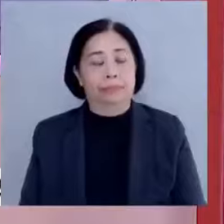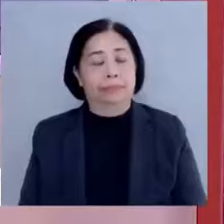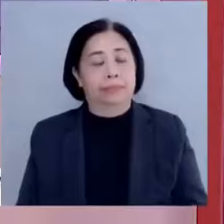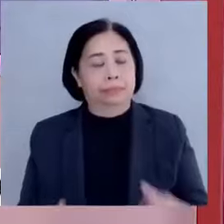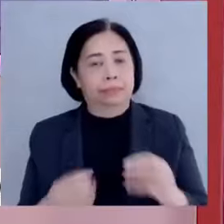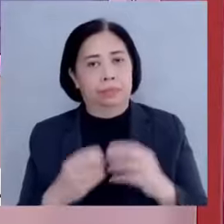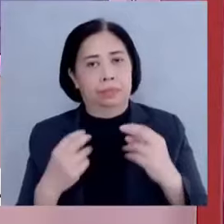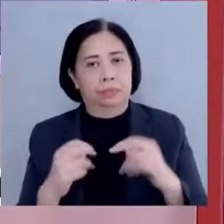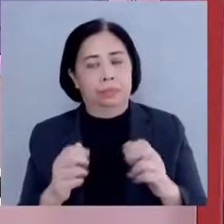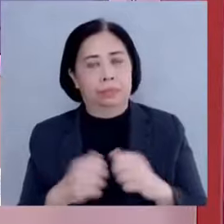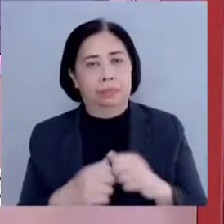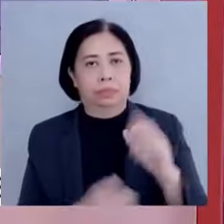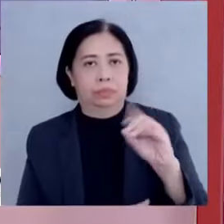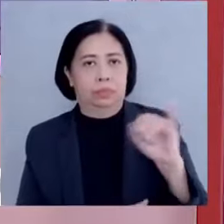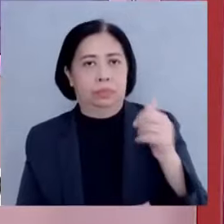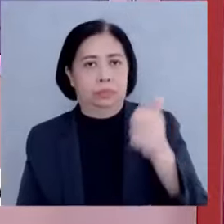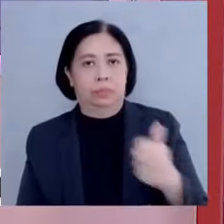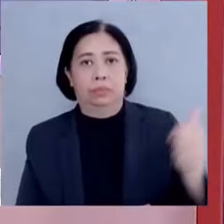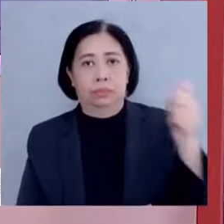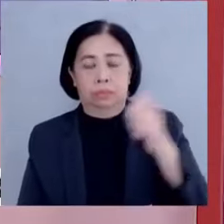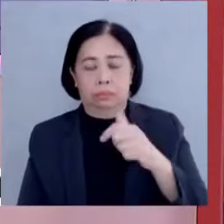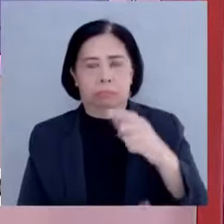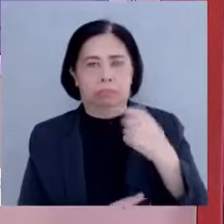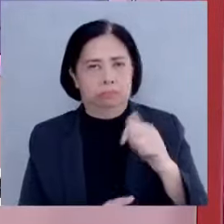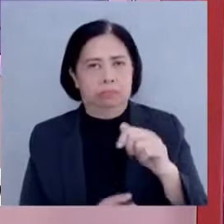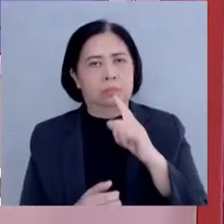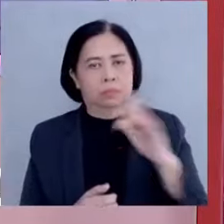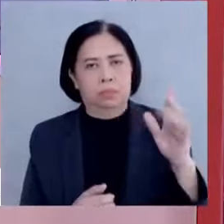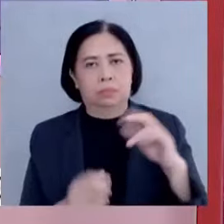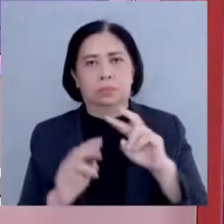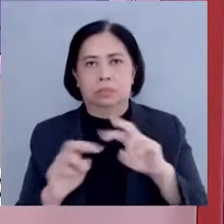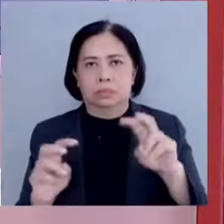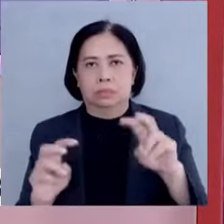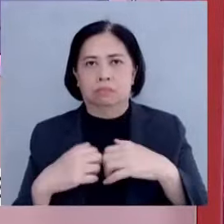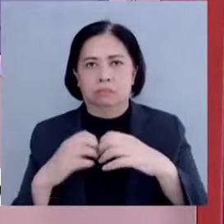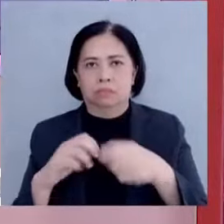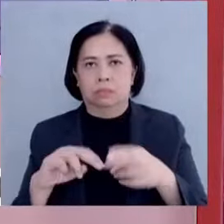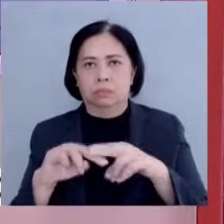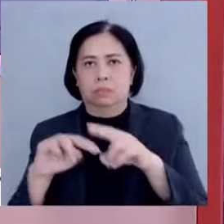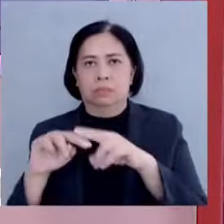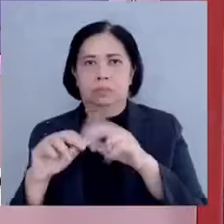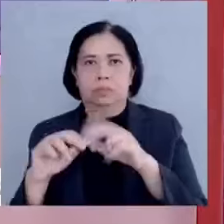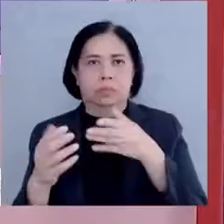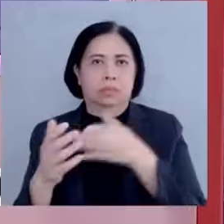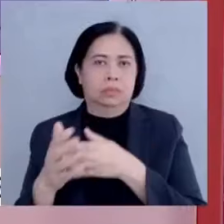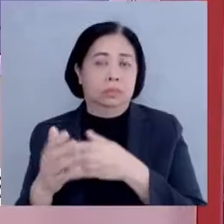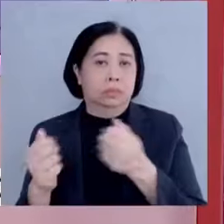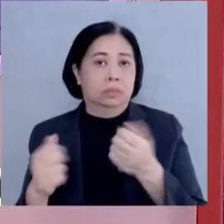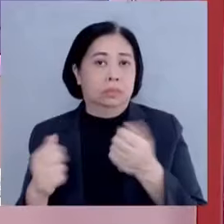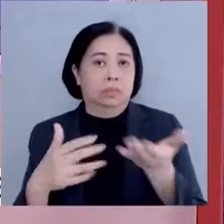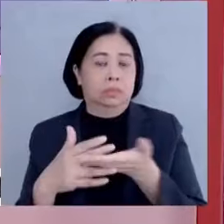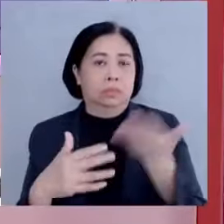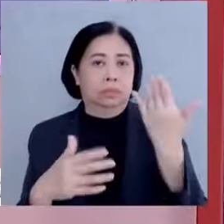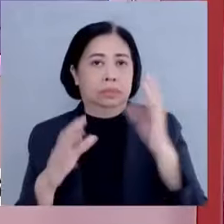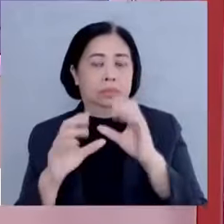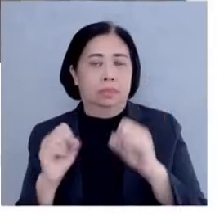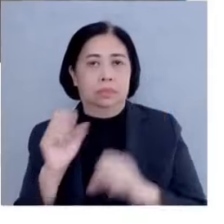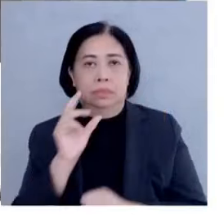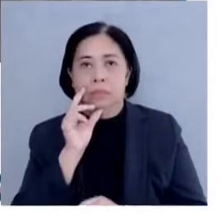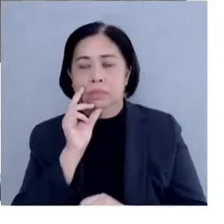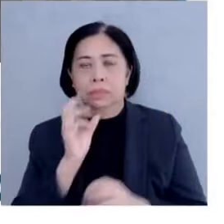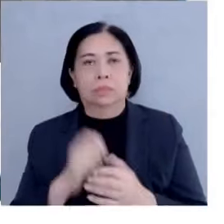The Philippine Justice Secretary vows a thorough case buildup on the possible charges they may file against former President Rodrigo